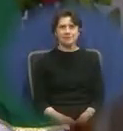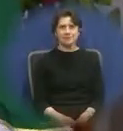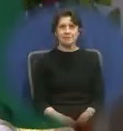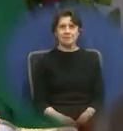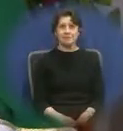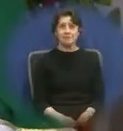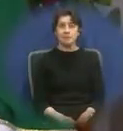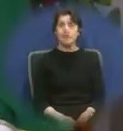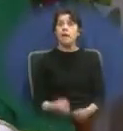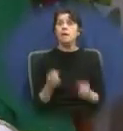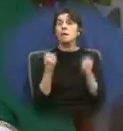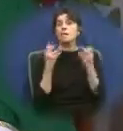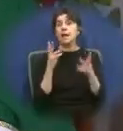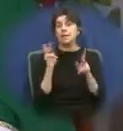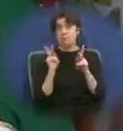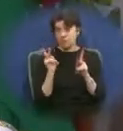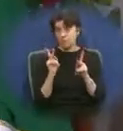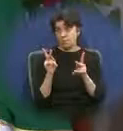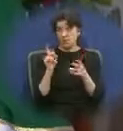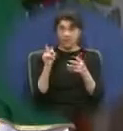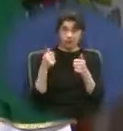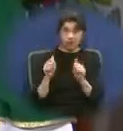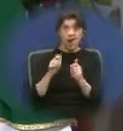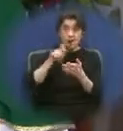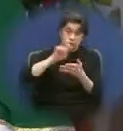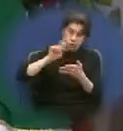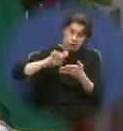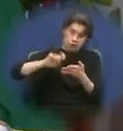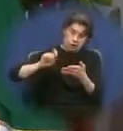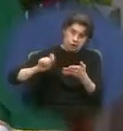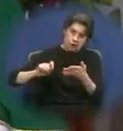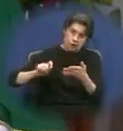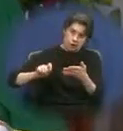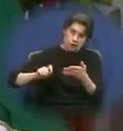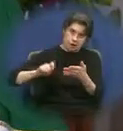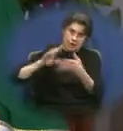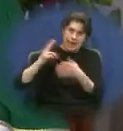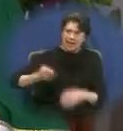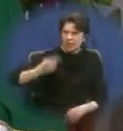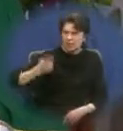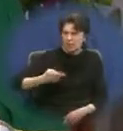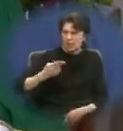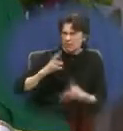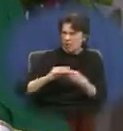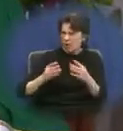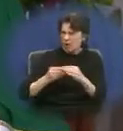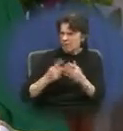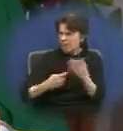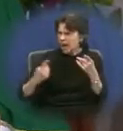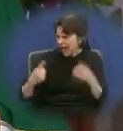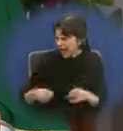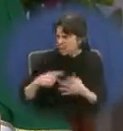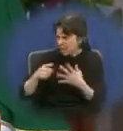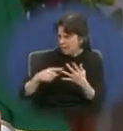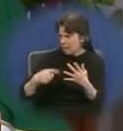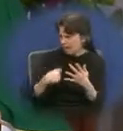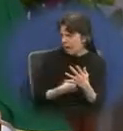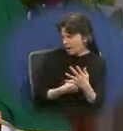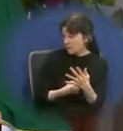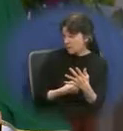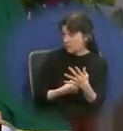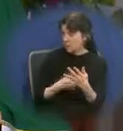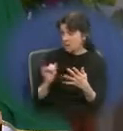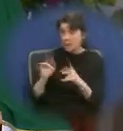Since many have undertaken to compile a narrative of the events that have been fulfilled among us, just as though those who